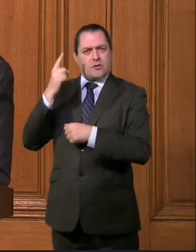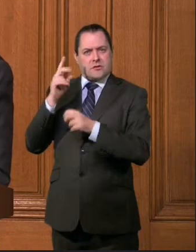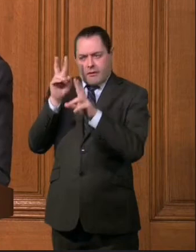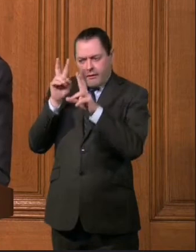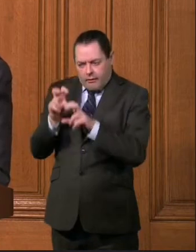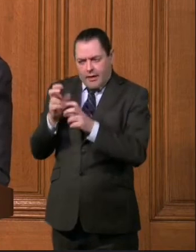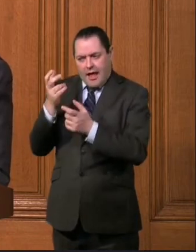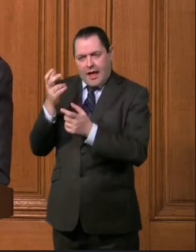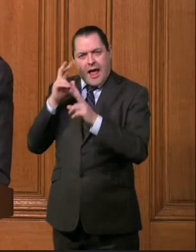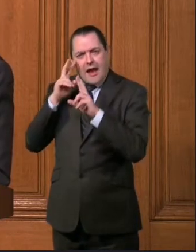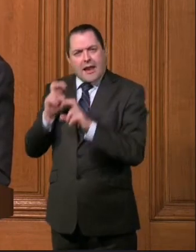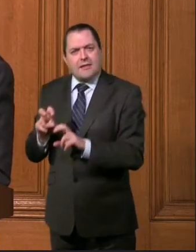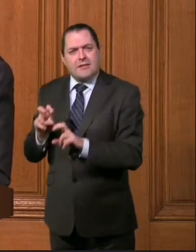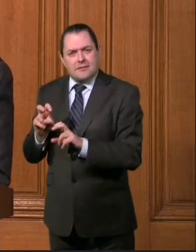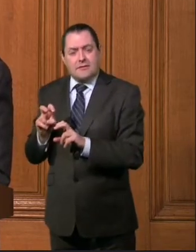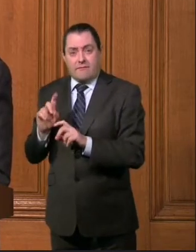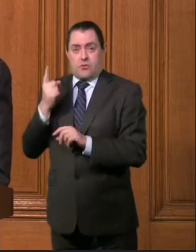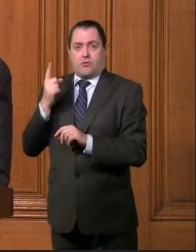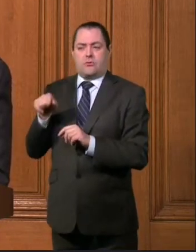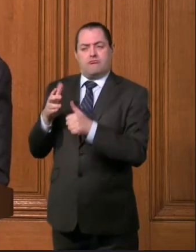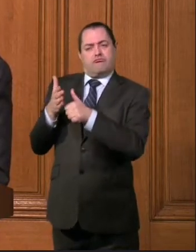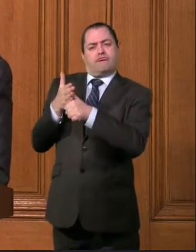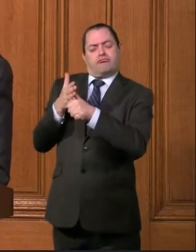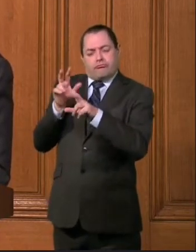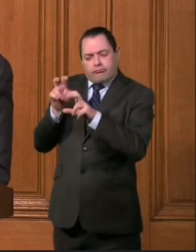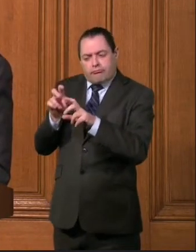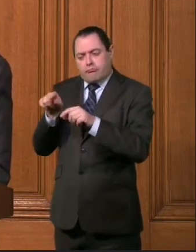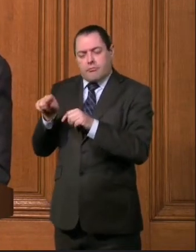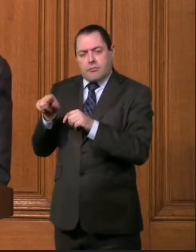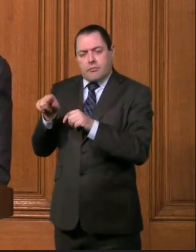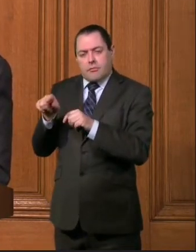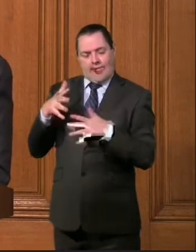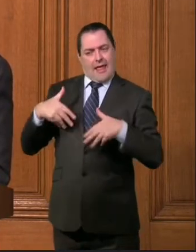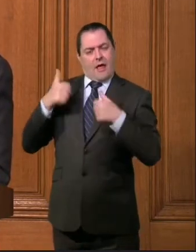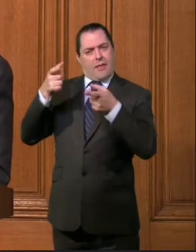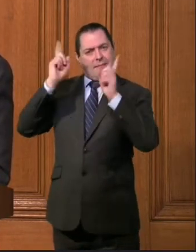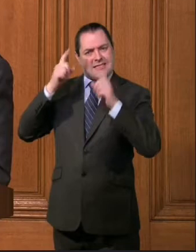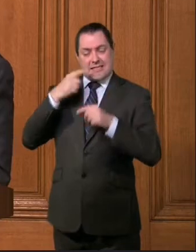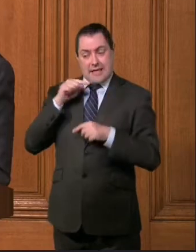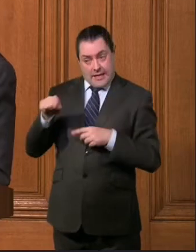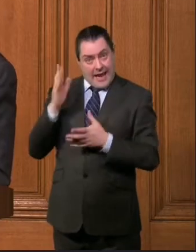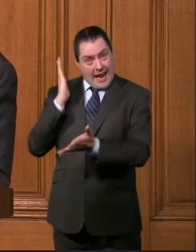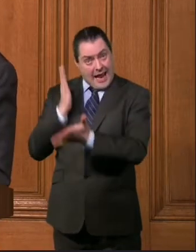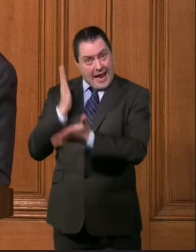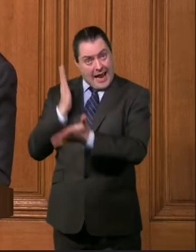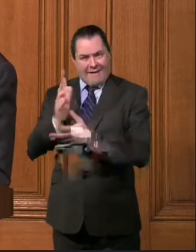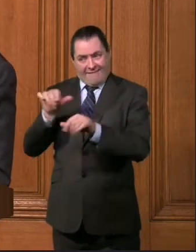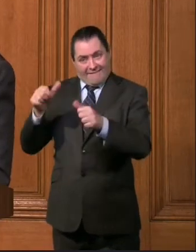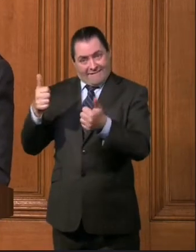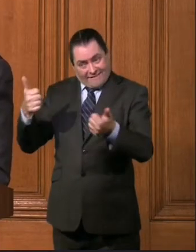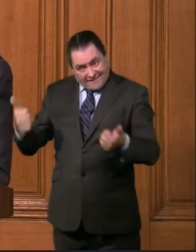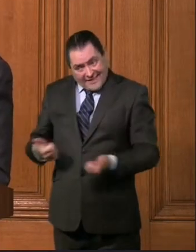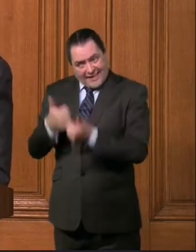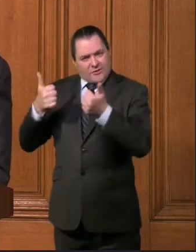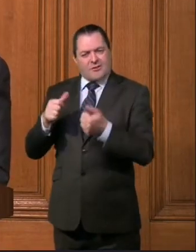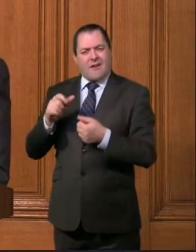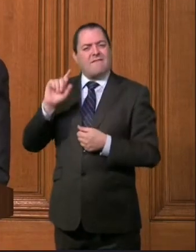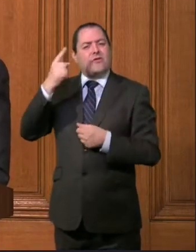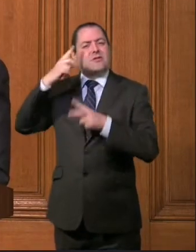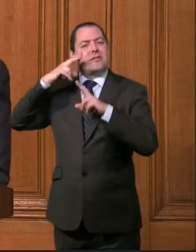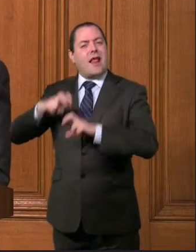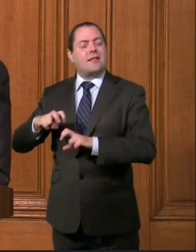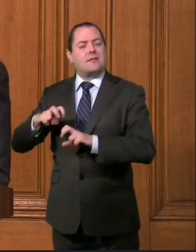Health Ministry has said that they're not entirely sure that those are the final data, and they're expecting the effects to increase. So